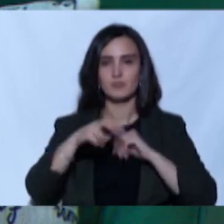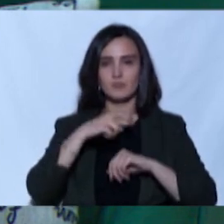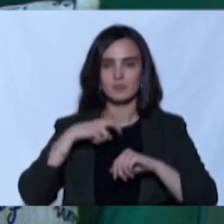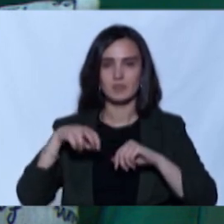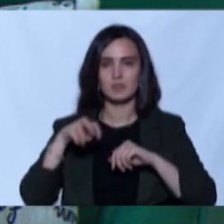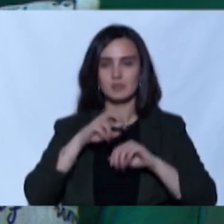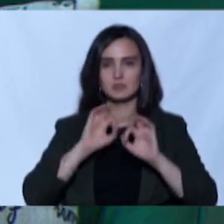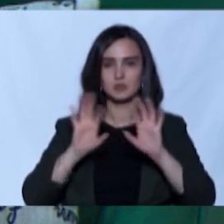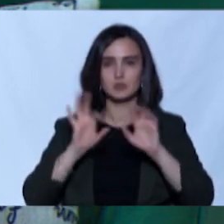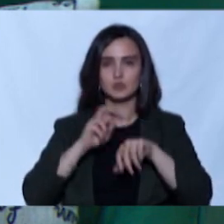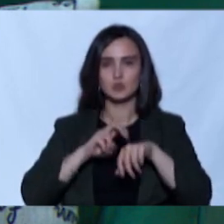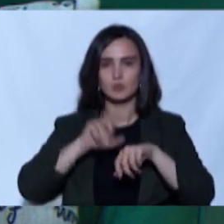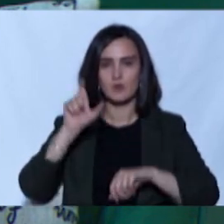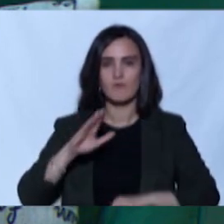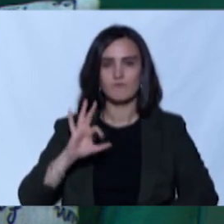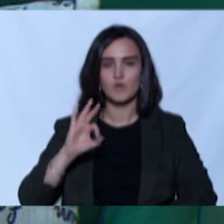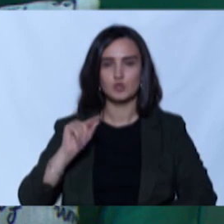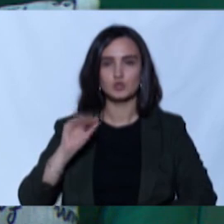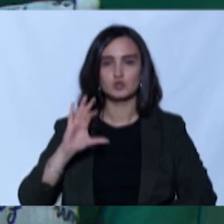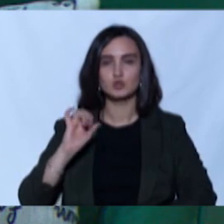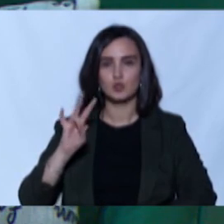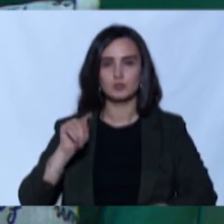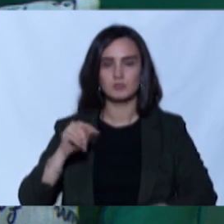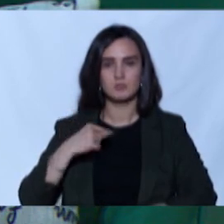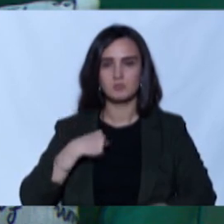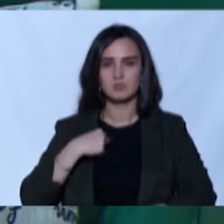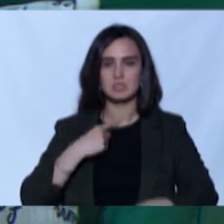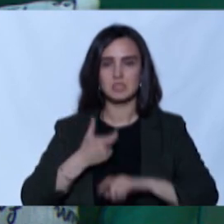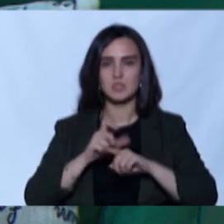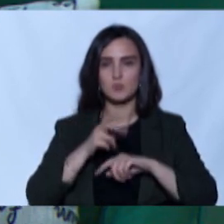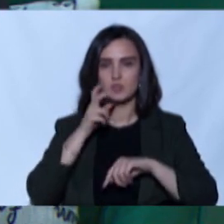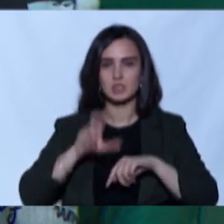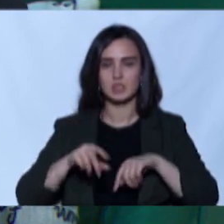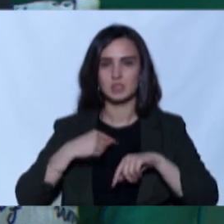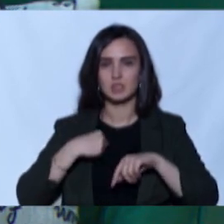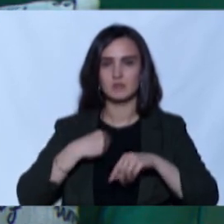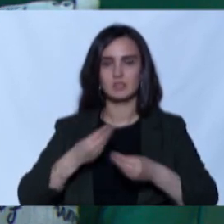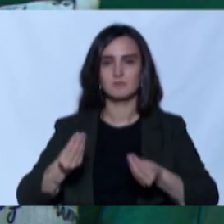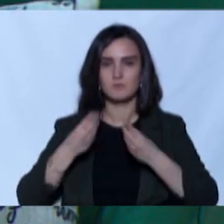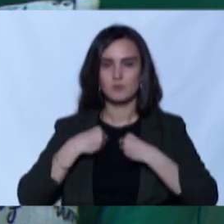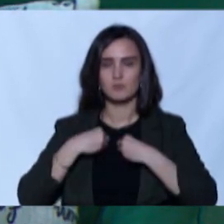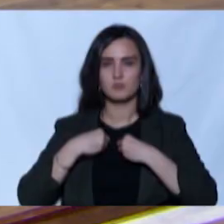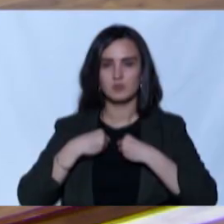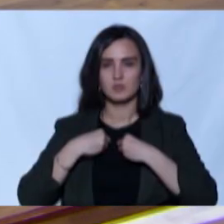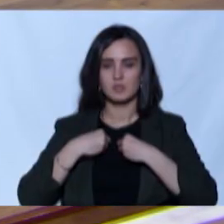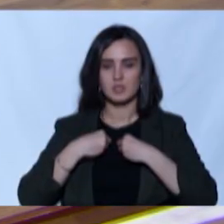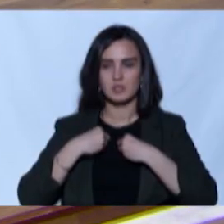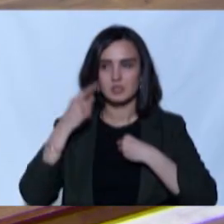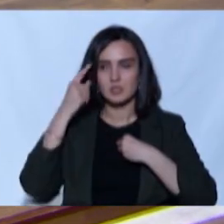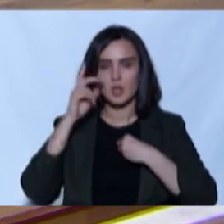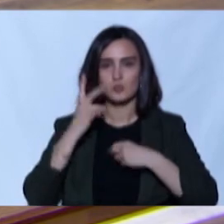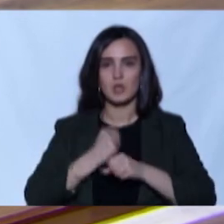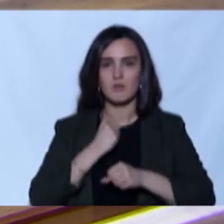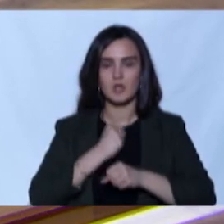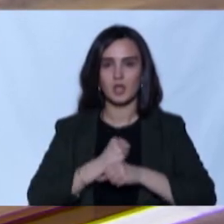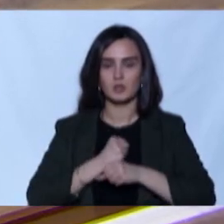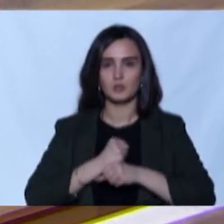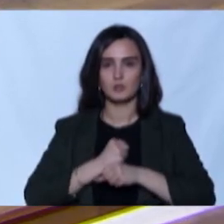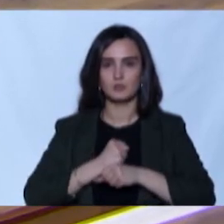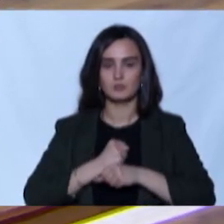telling Dr. Watson, "I'm just so bored. Give me a case to solve. I feel incomplete."